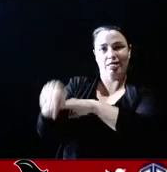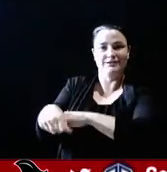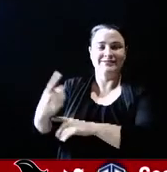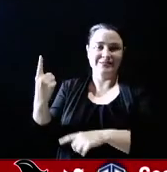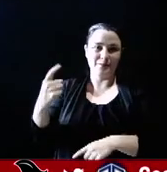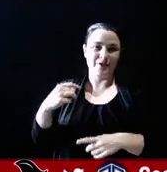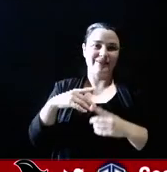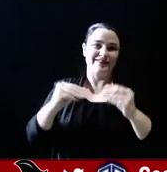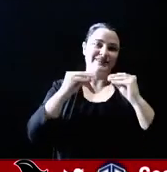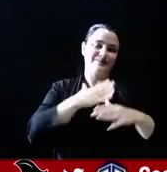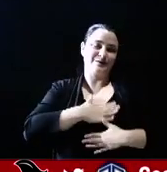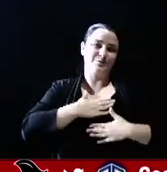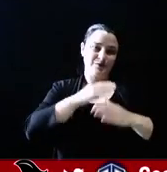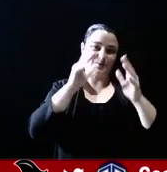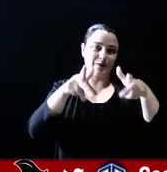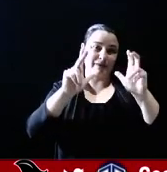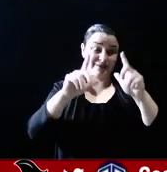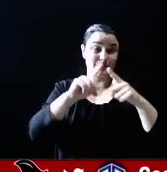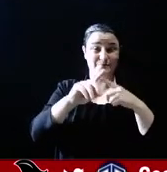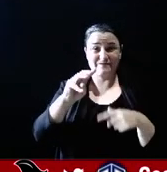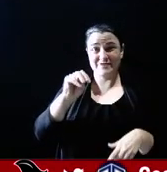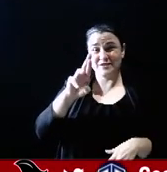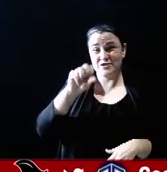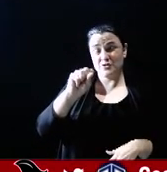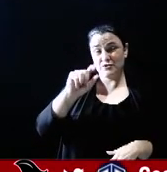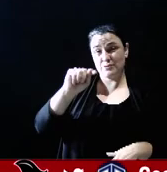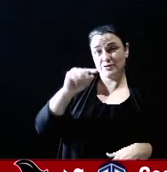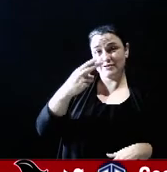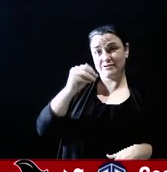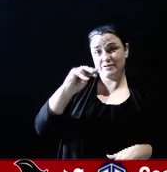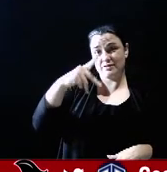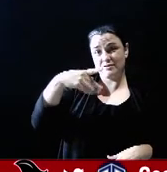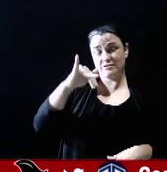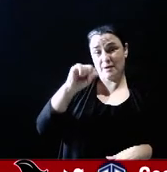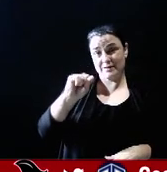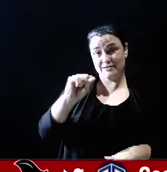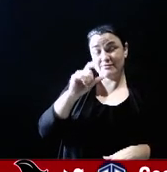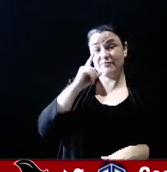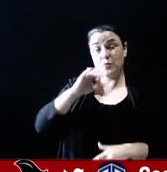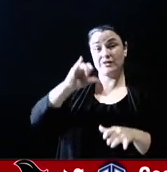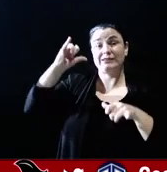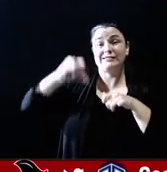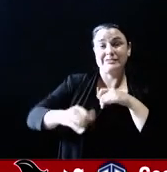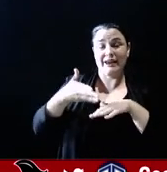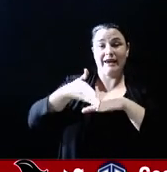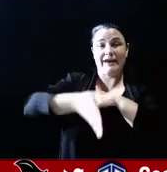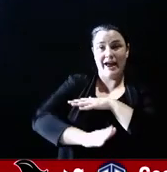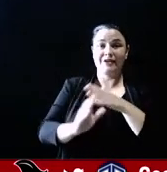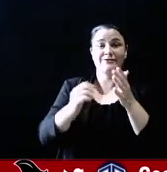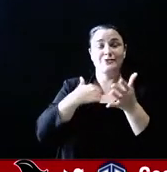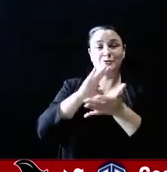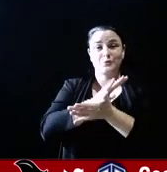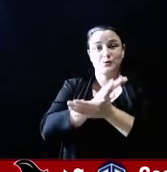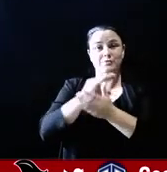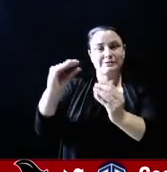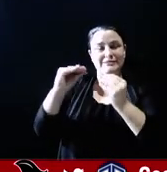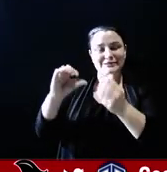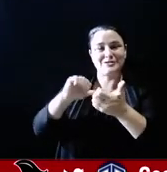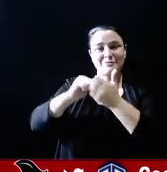school until nearly 6 p.m. to teach me how titrations worked, and for letting us pull the emergency shower as a learning